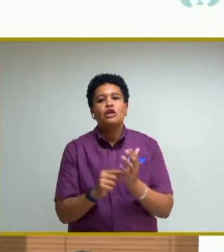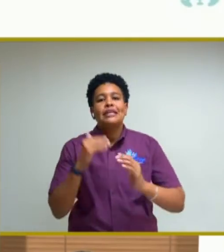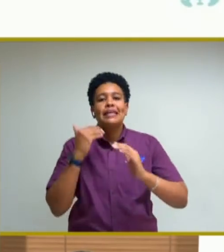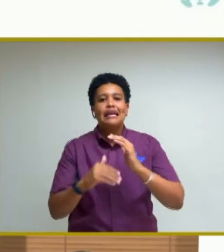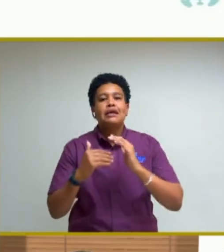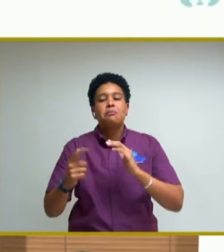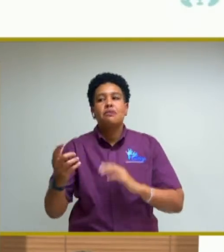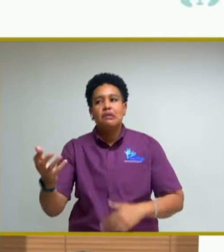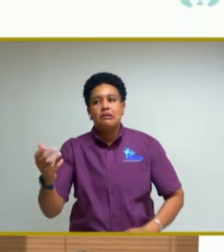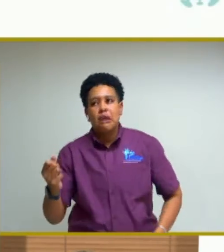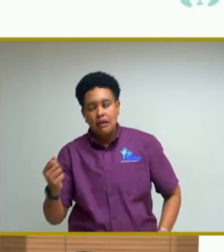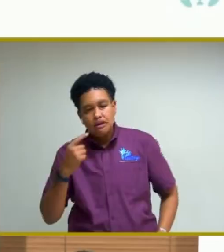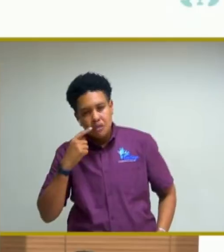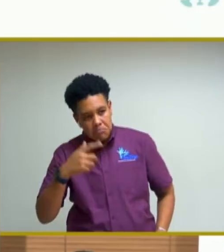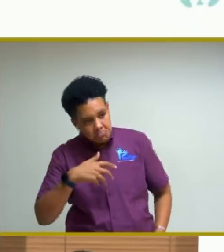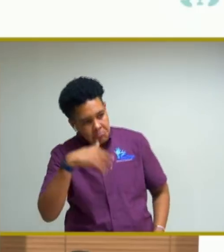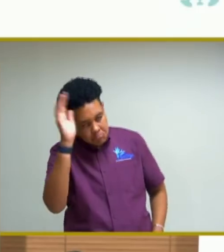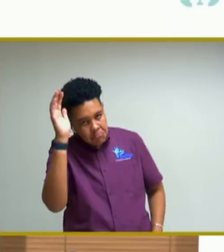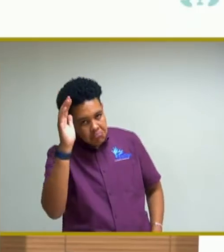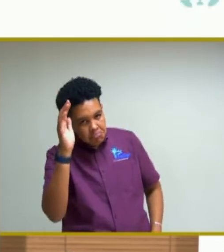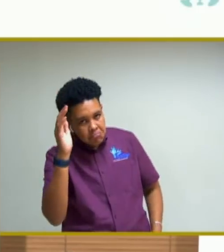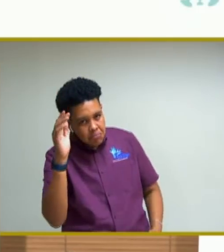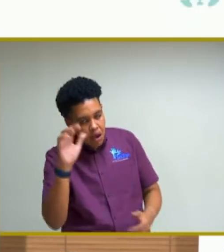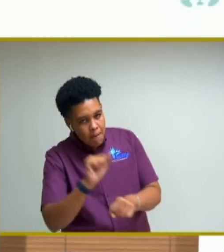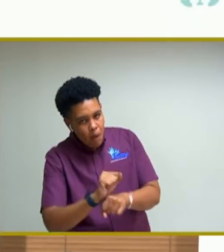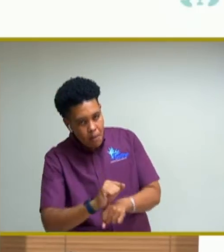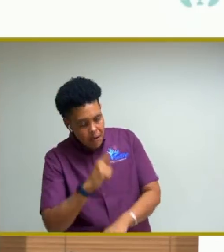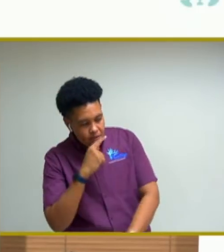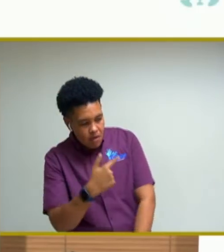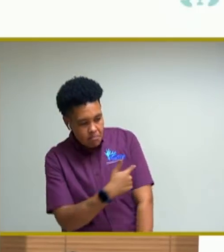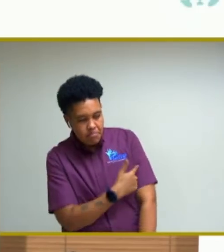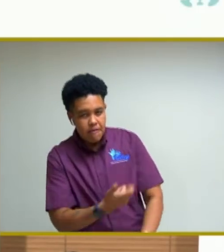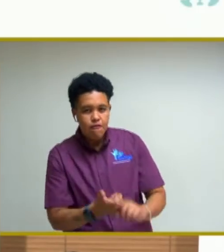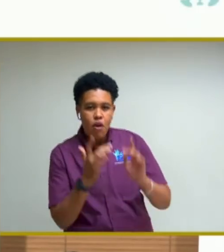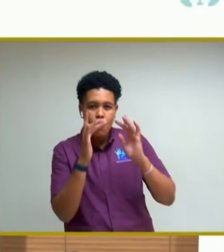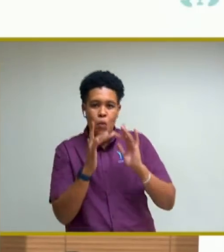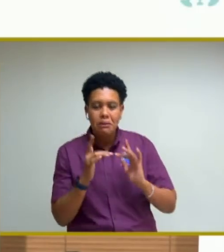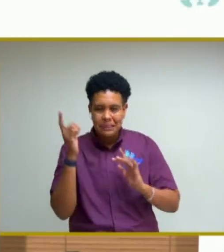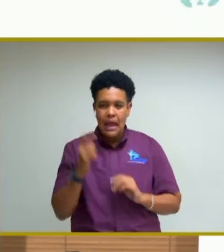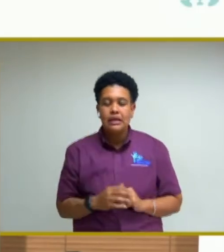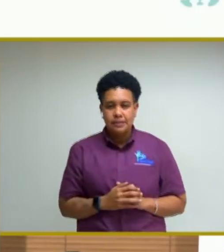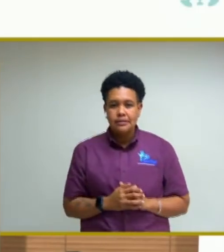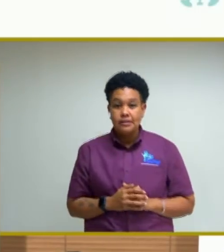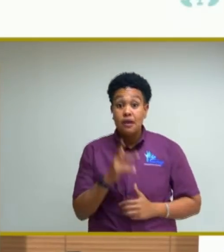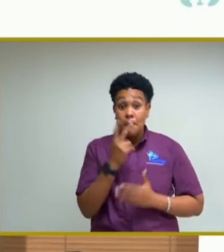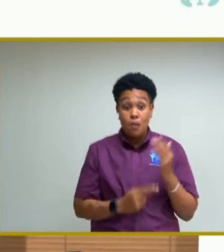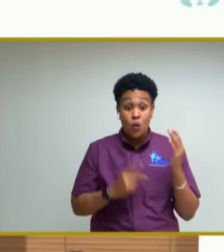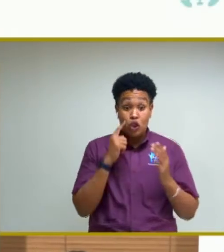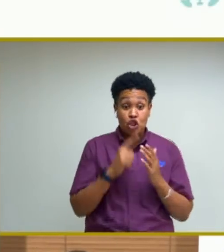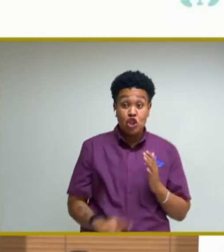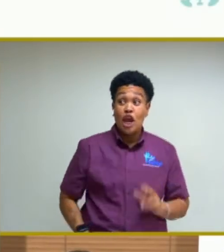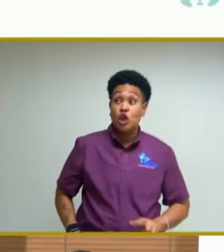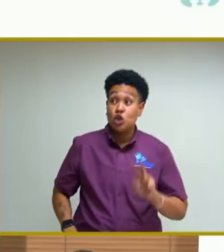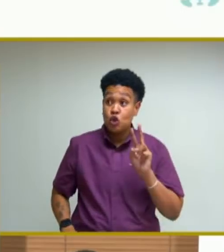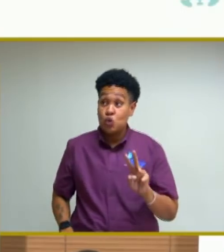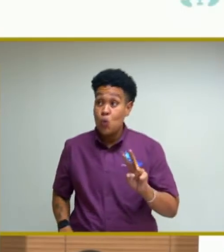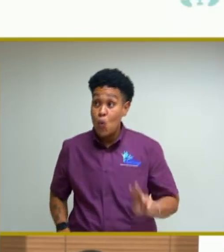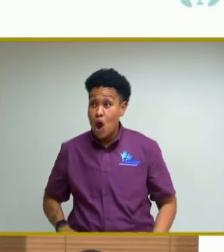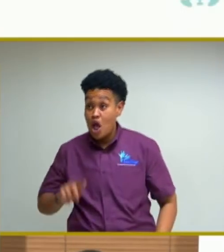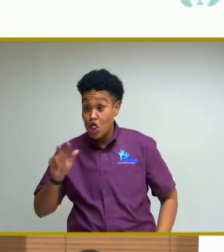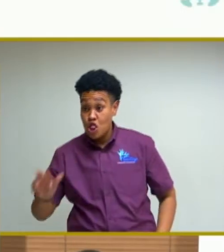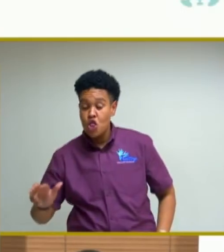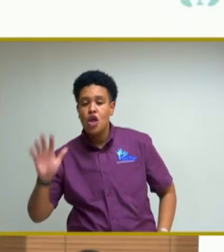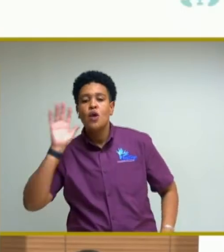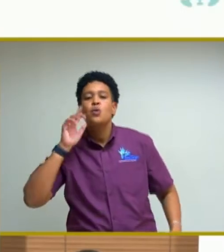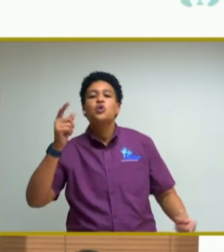that they would have received from the website. Both checkpoint 2 and checkpoint 3 will